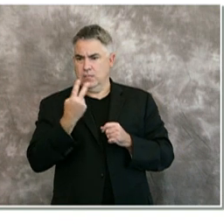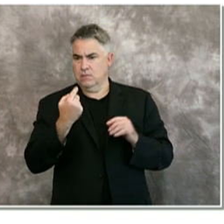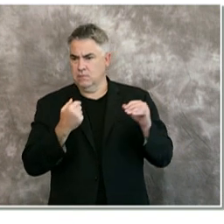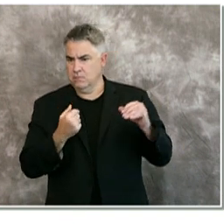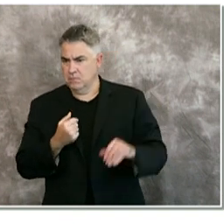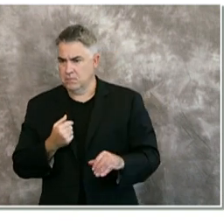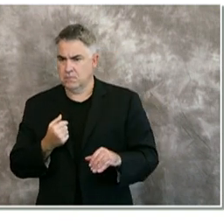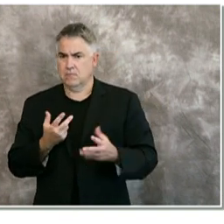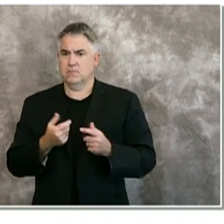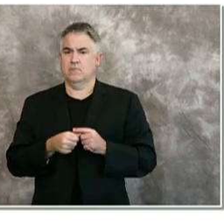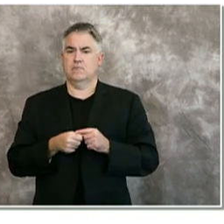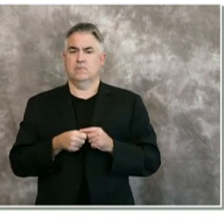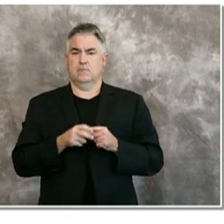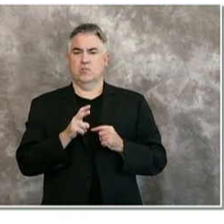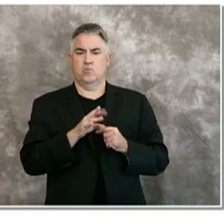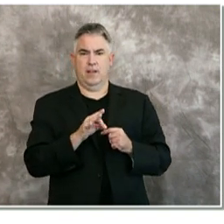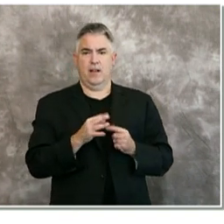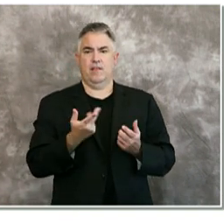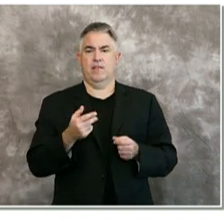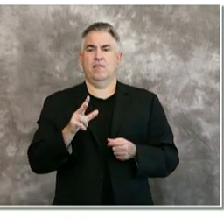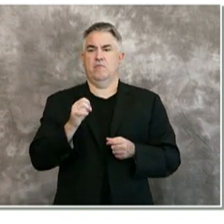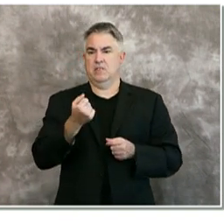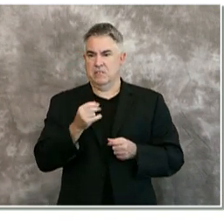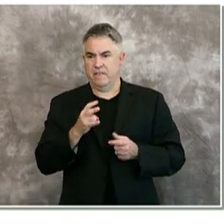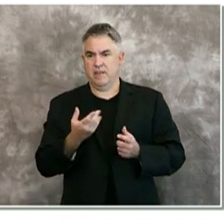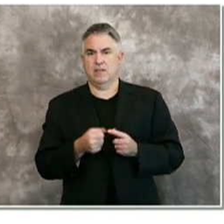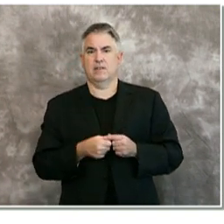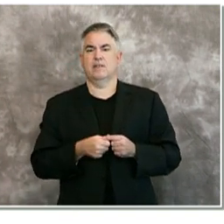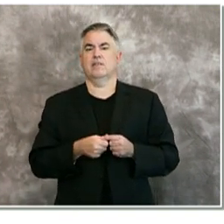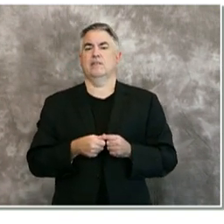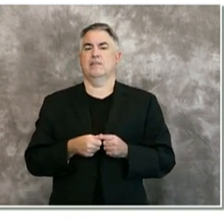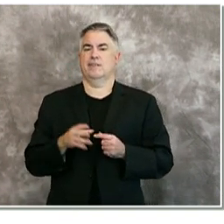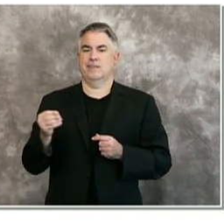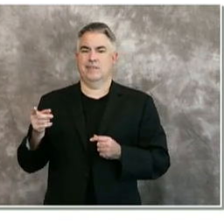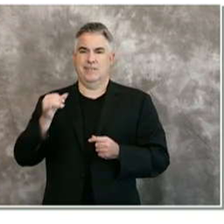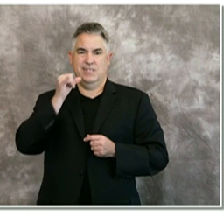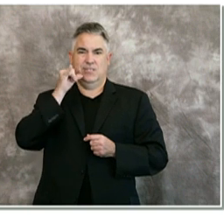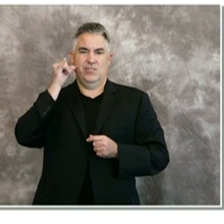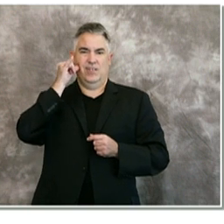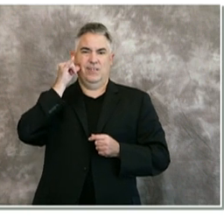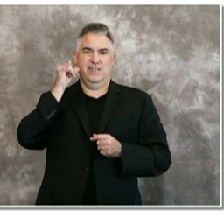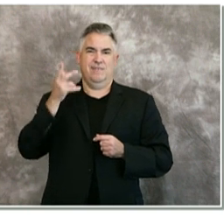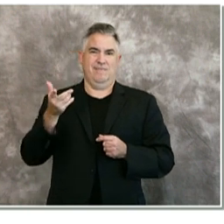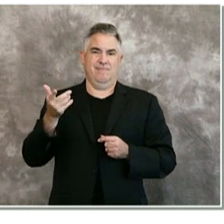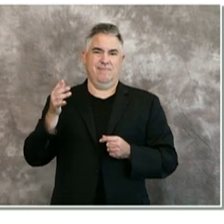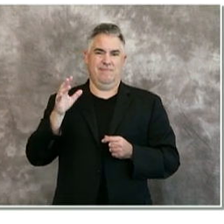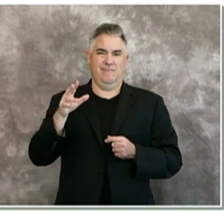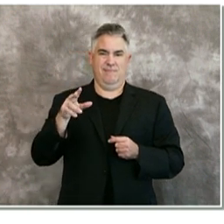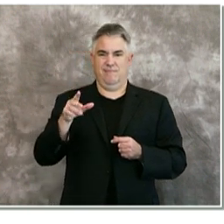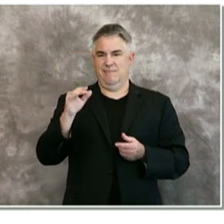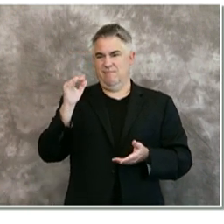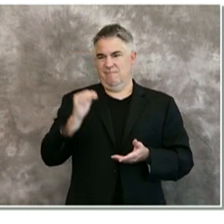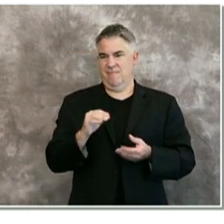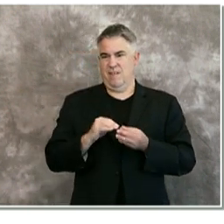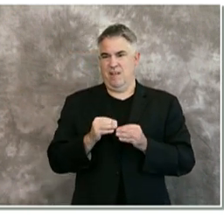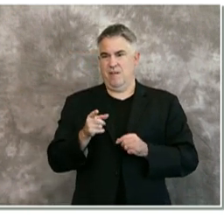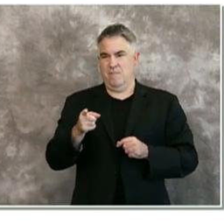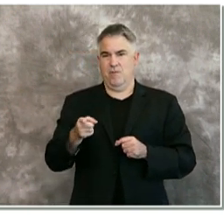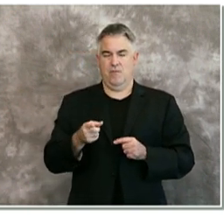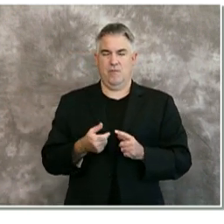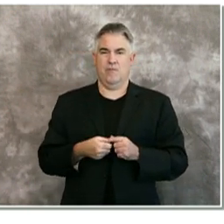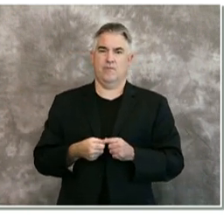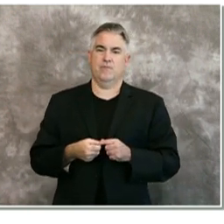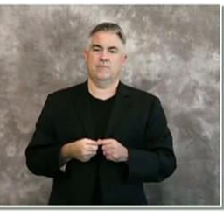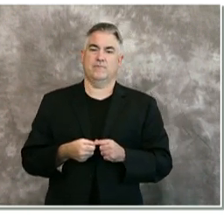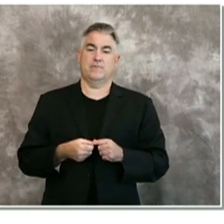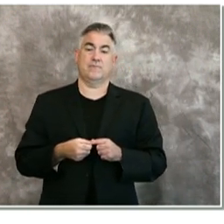had 317, and on the 5th, yesterday, we had 274 cases. But as you can